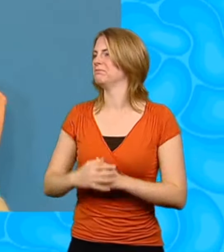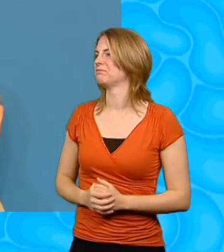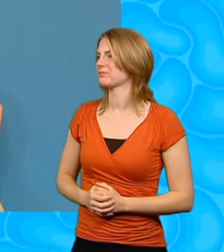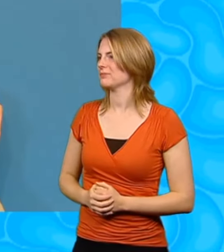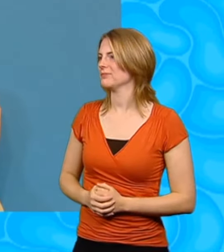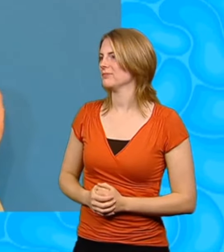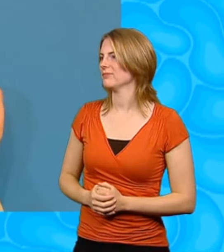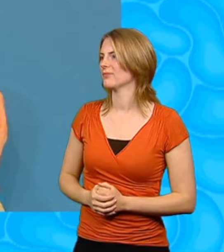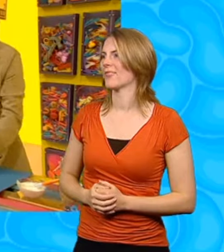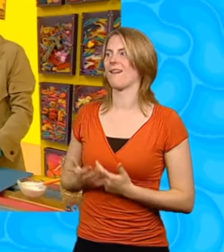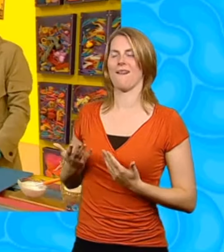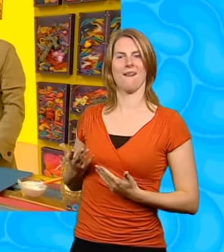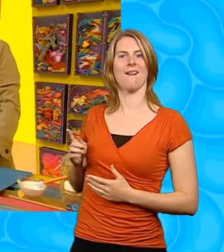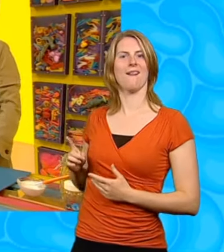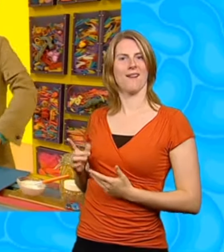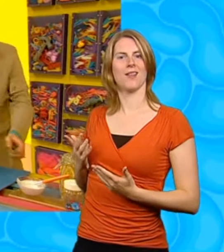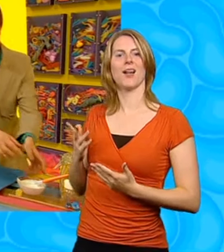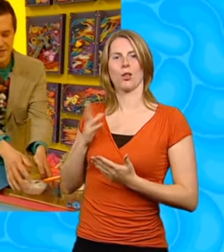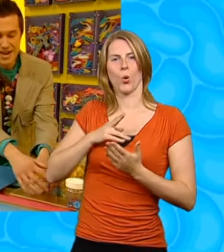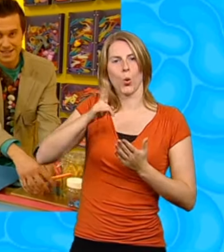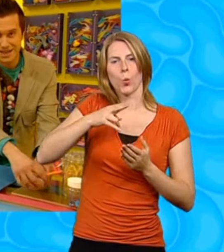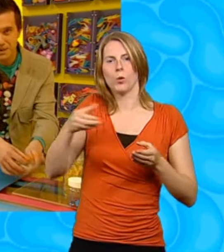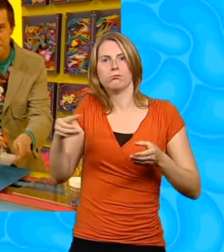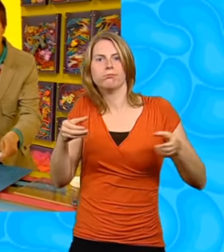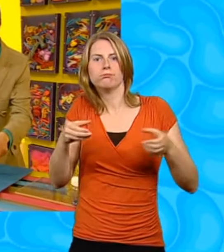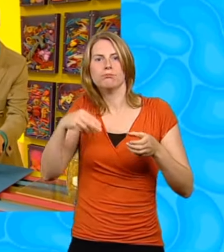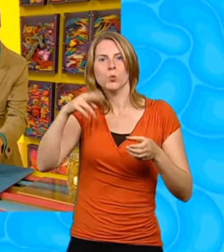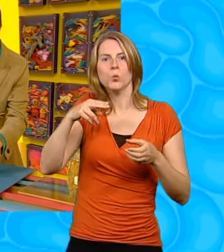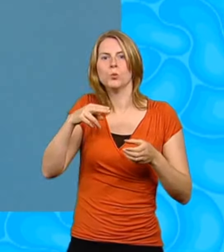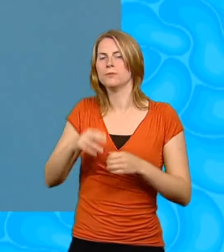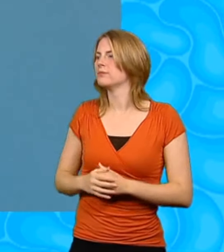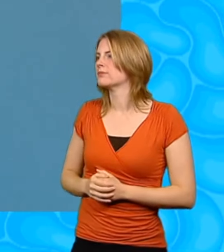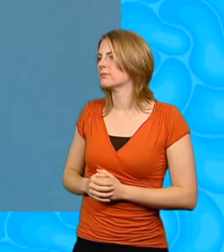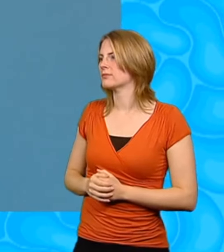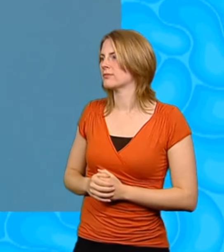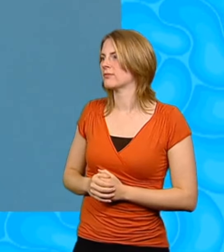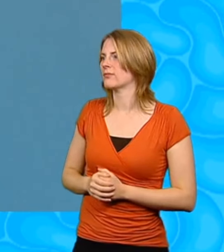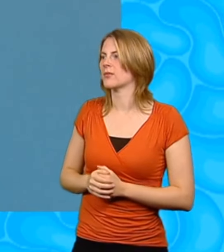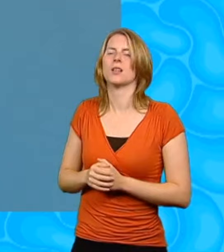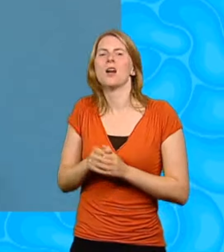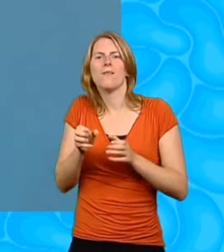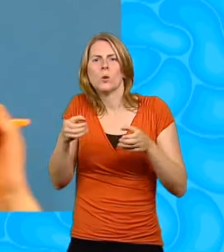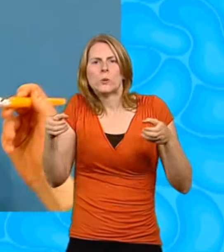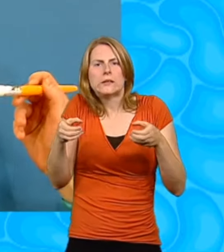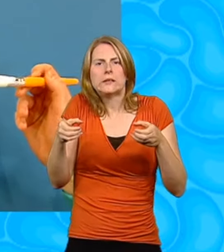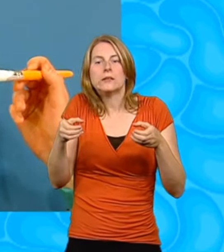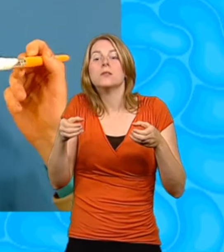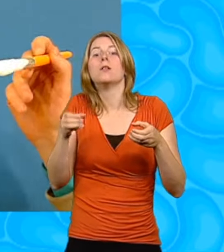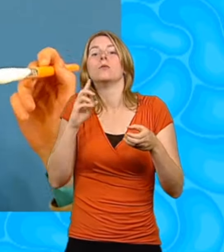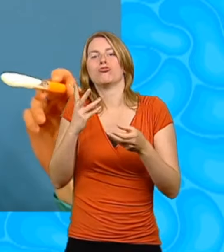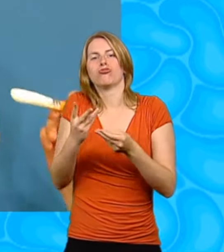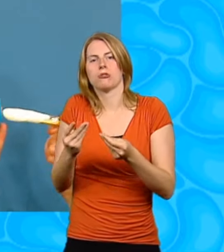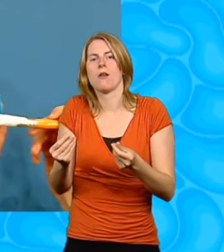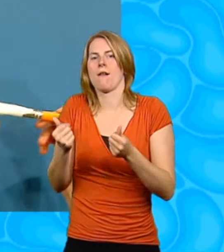There. Now glue everything together. This can be a bit fiddly, so hold it together whilst it starts to dry.